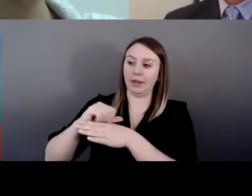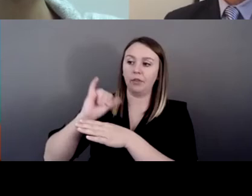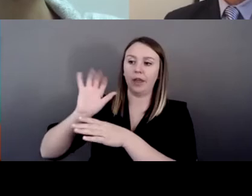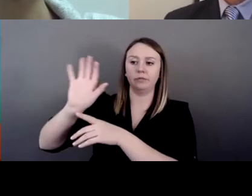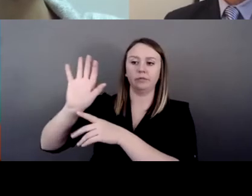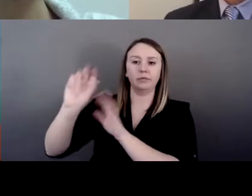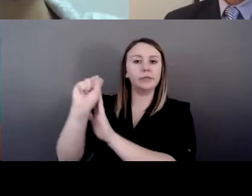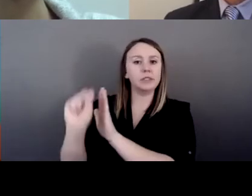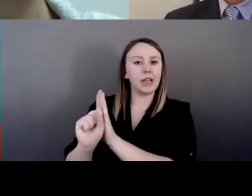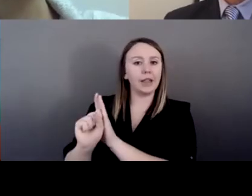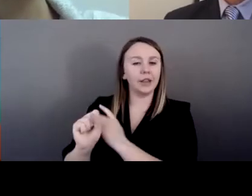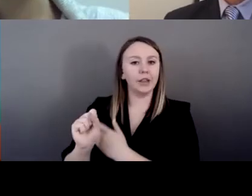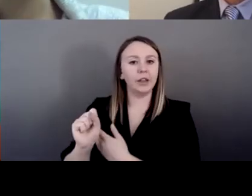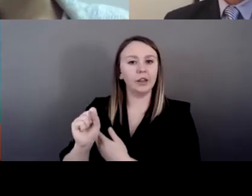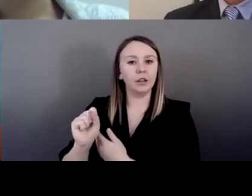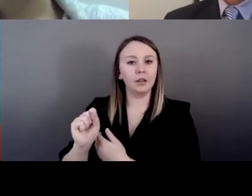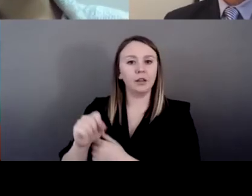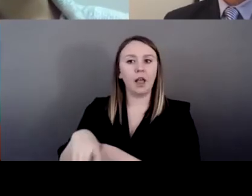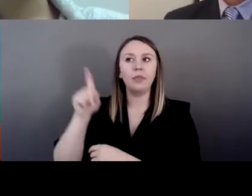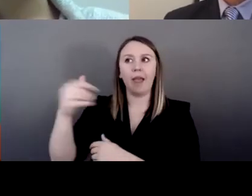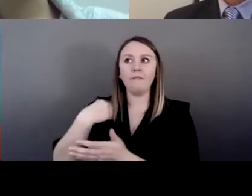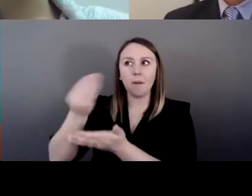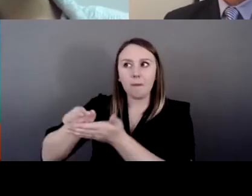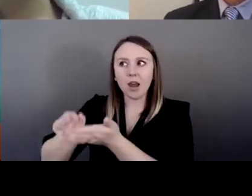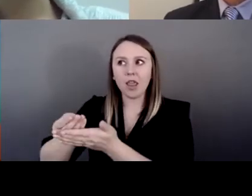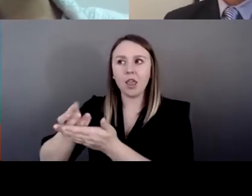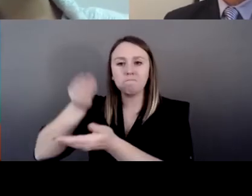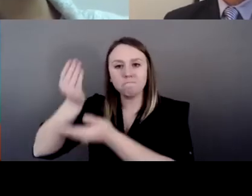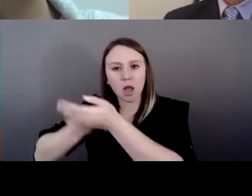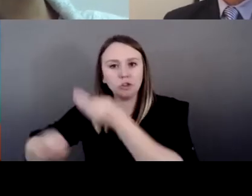have planned funds and can do that